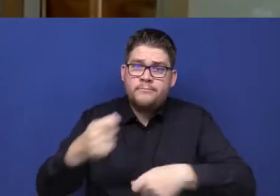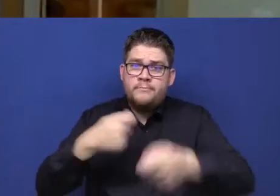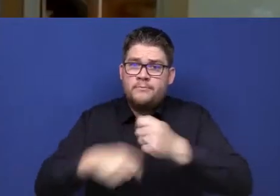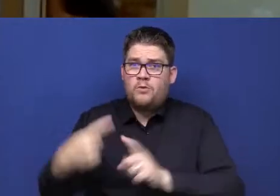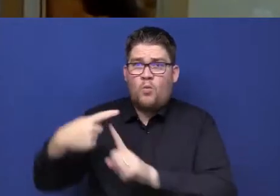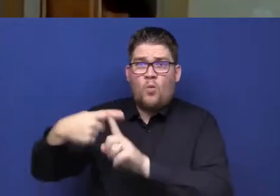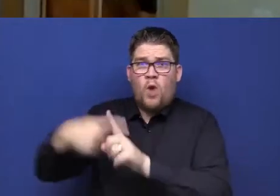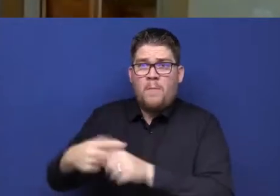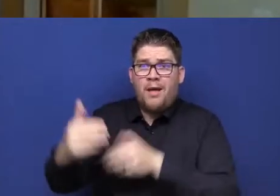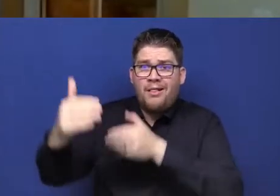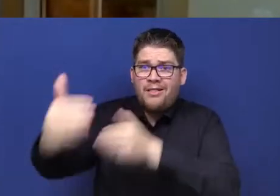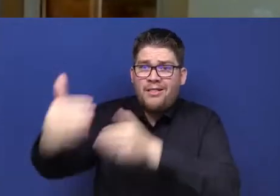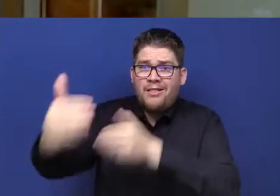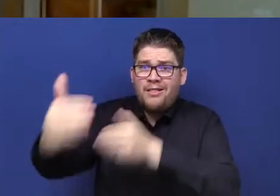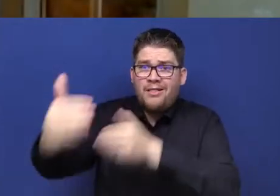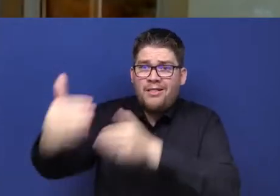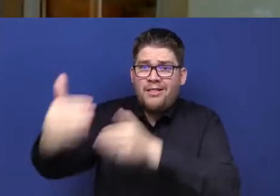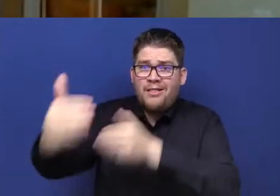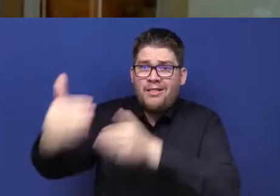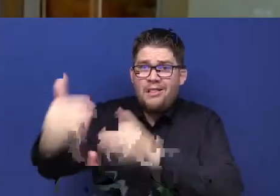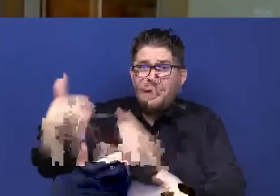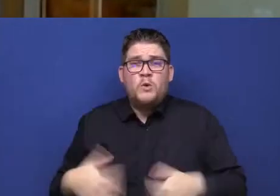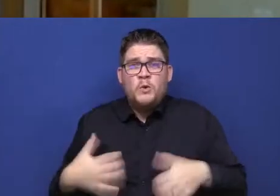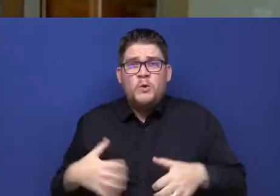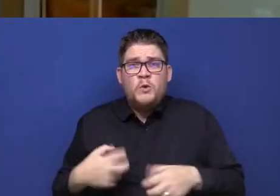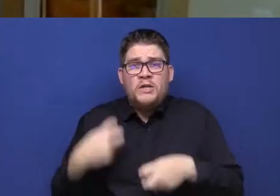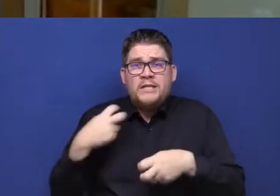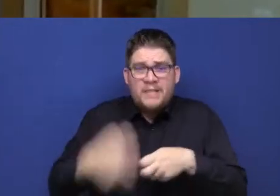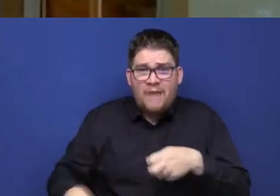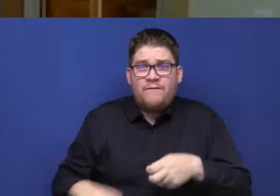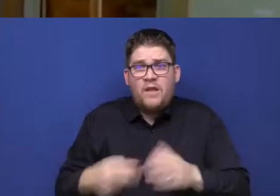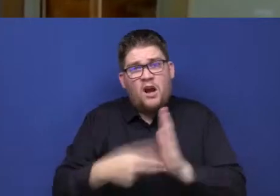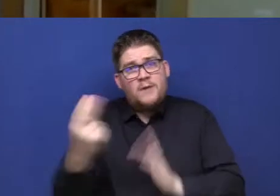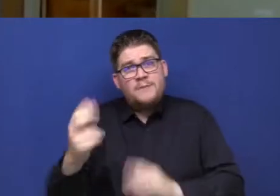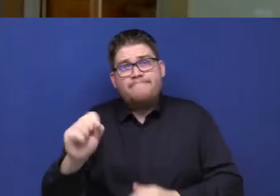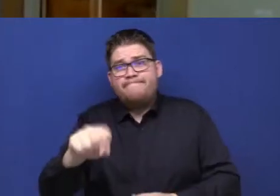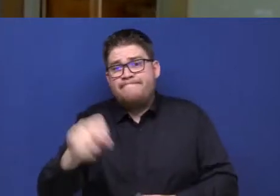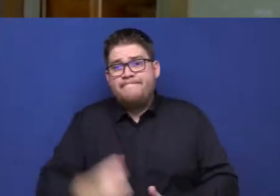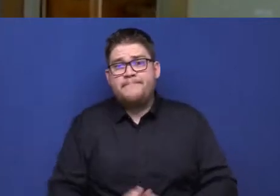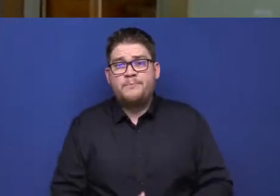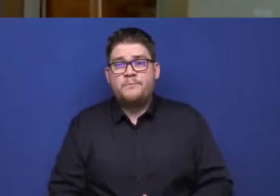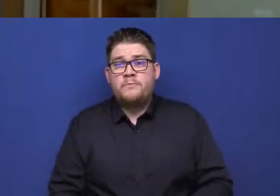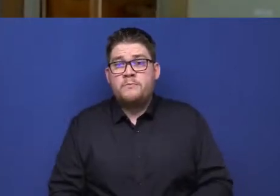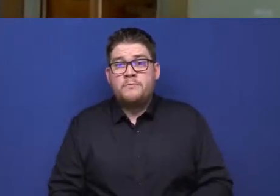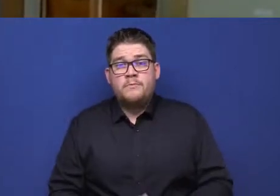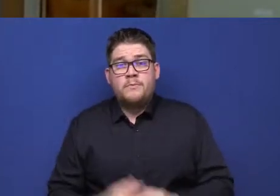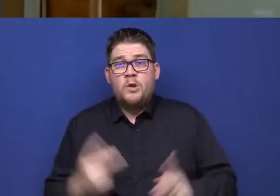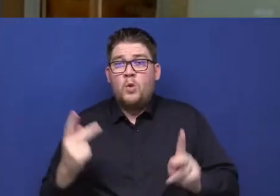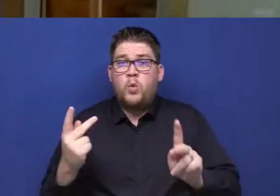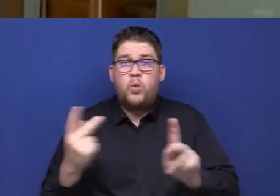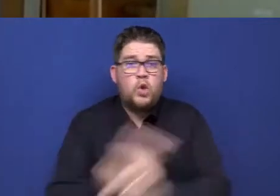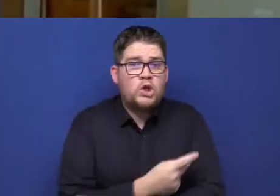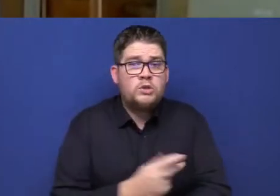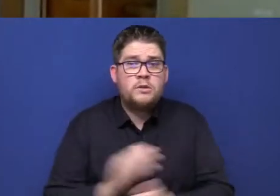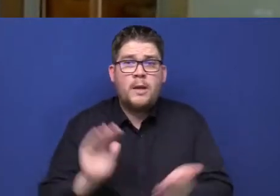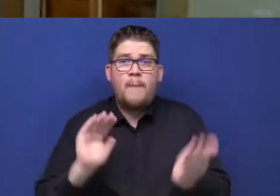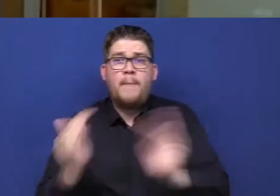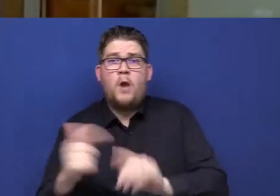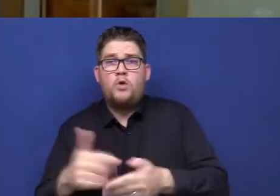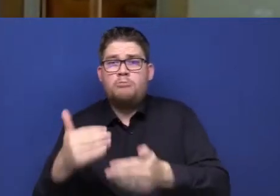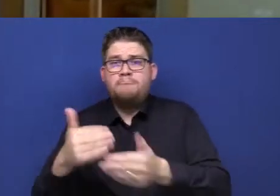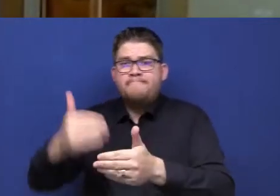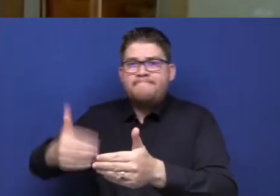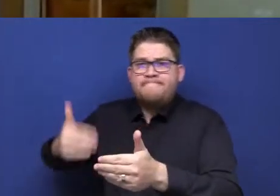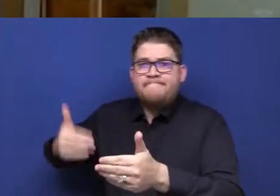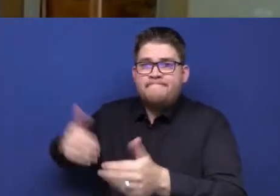depends. In 17 and 18, those were tough seasons as well. You know, the length of the season in 17